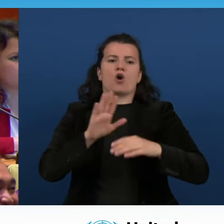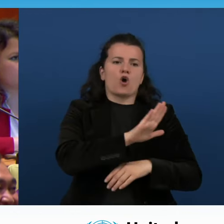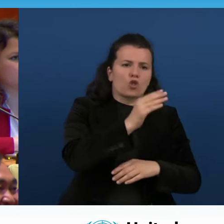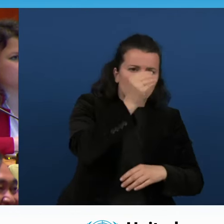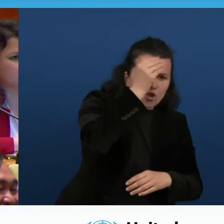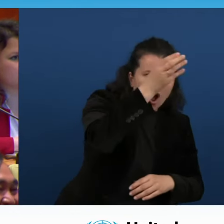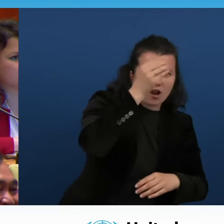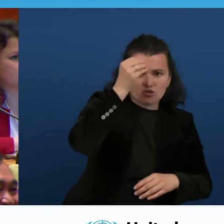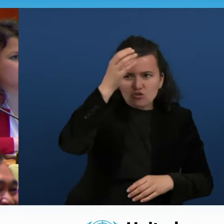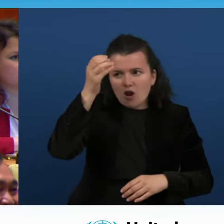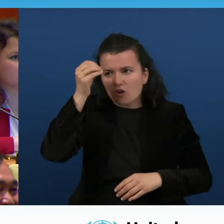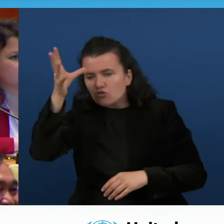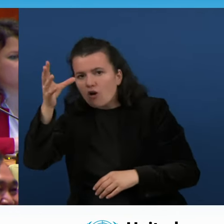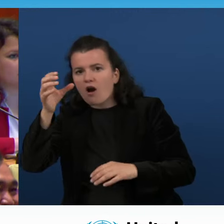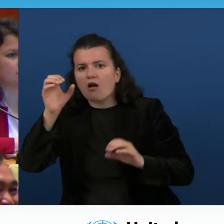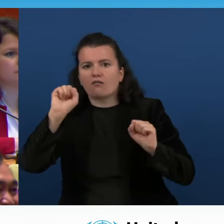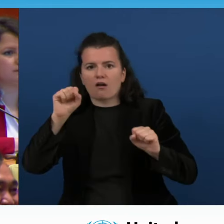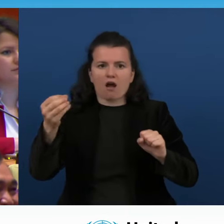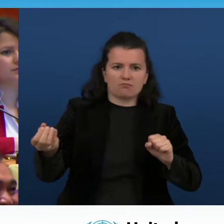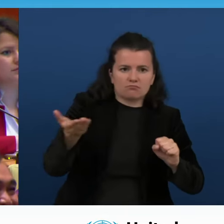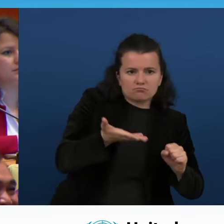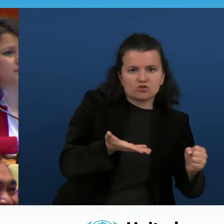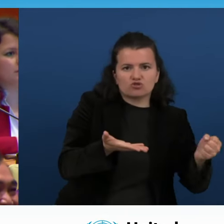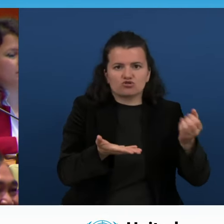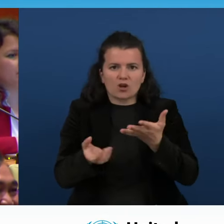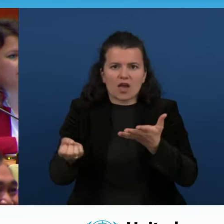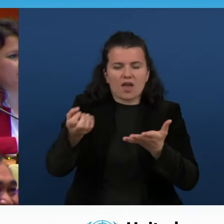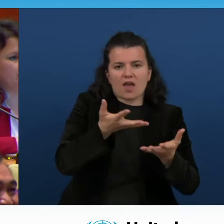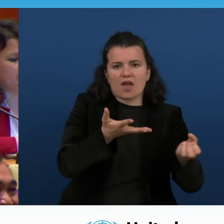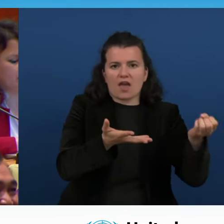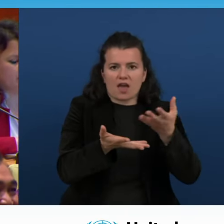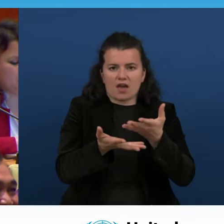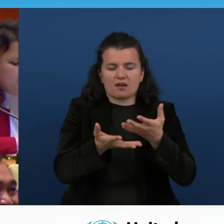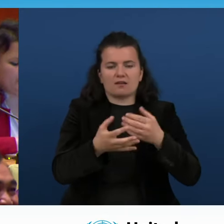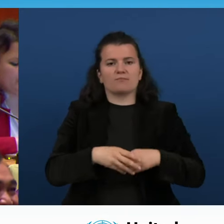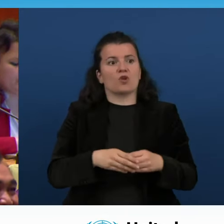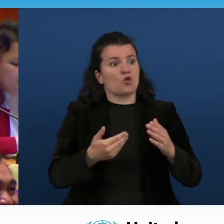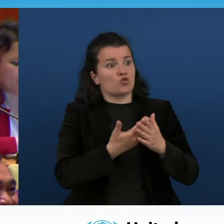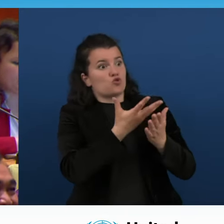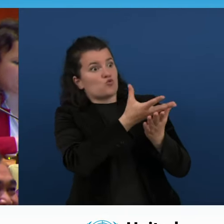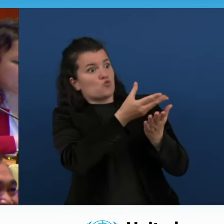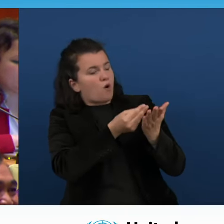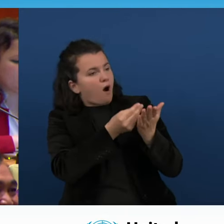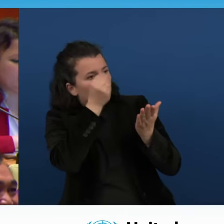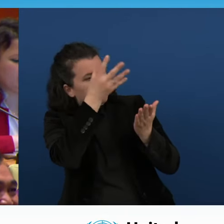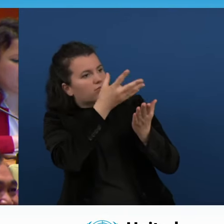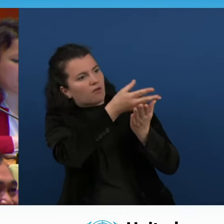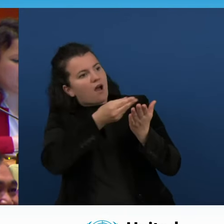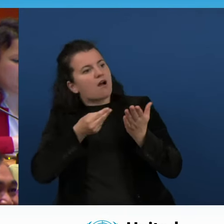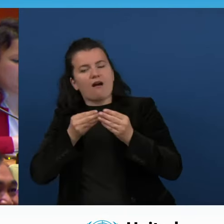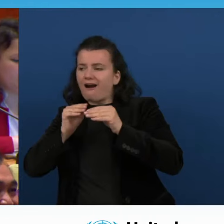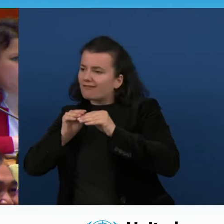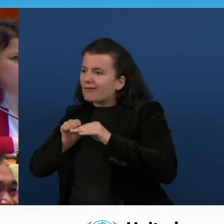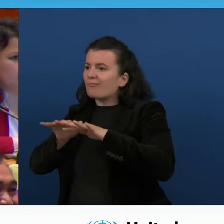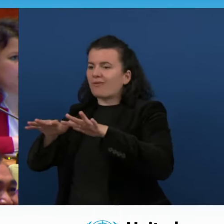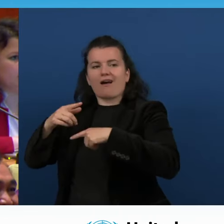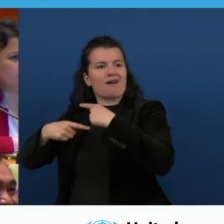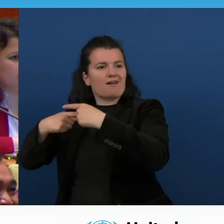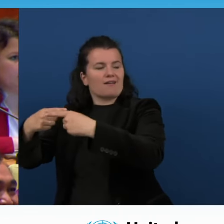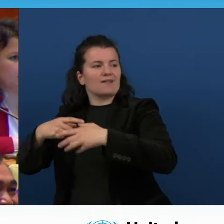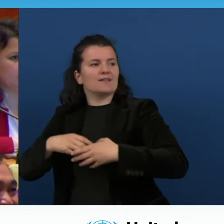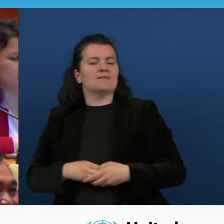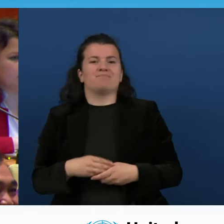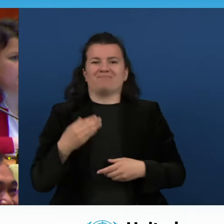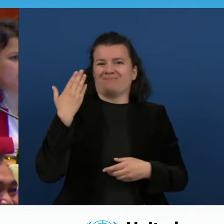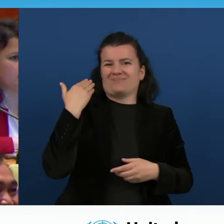I want, in this spirit, to share a recent experience in Senegal. We had presidential elections, and during the